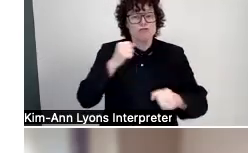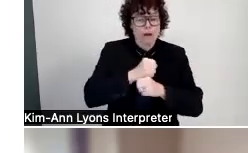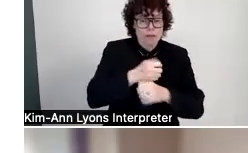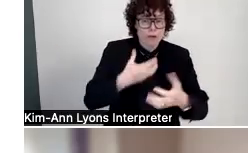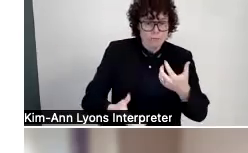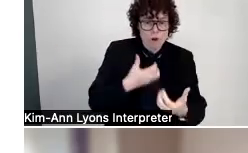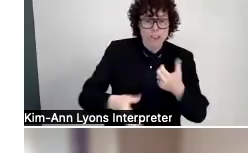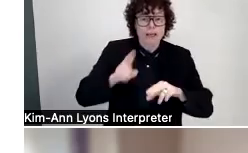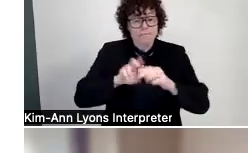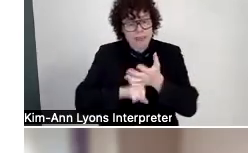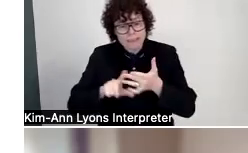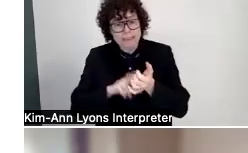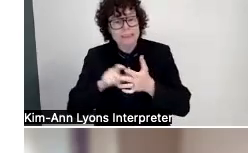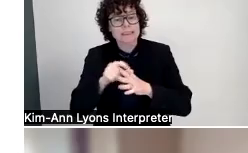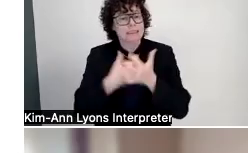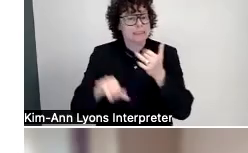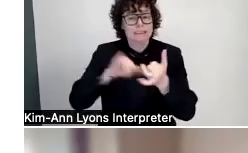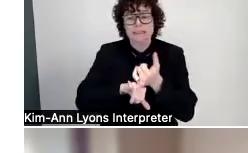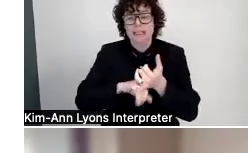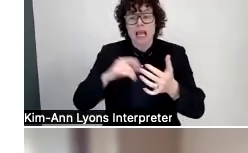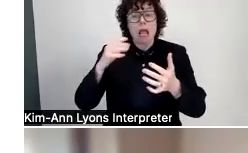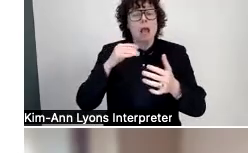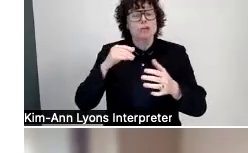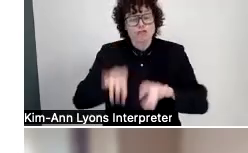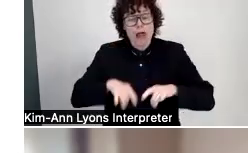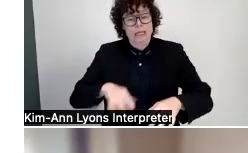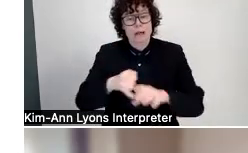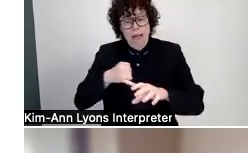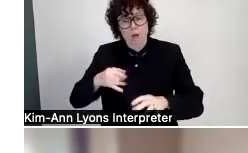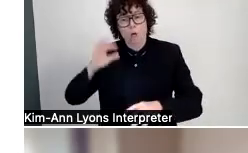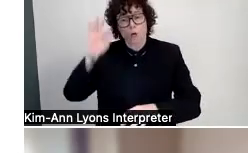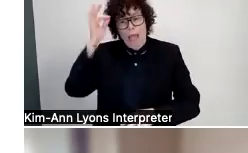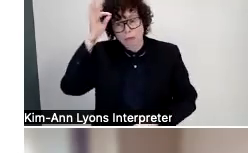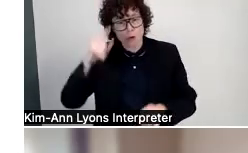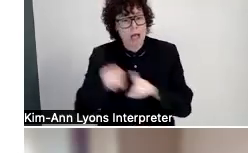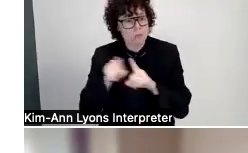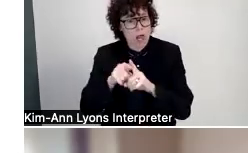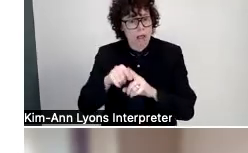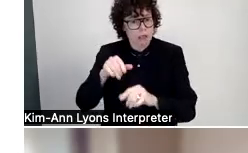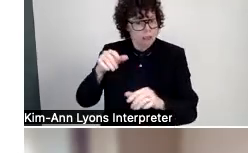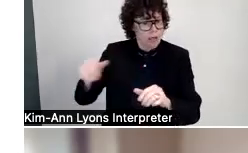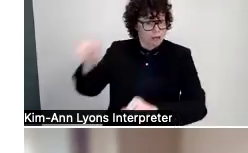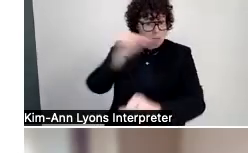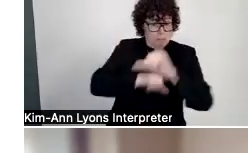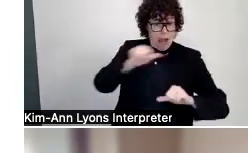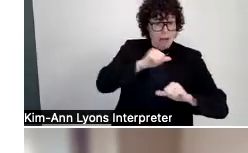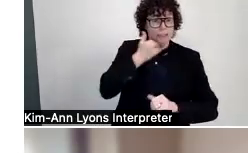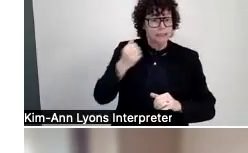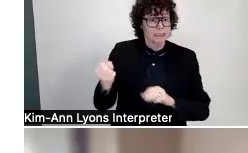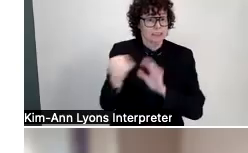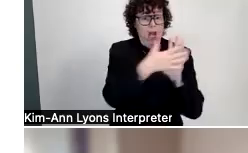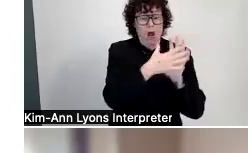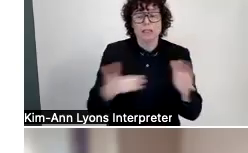University, the University of Melbourne, and the Australian Medical Council. Sorry, Tyler, can we just go back one slide? Thanks. As you may be aware, there is